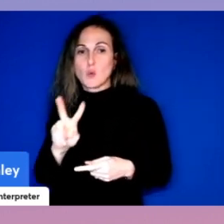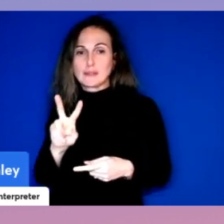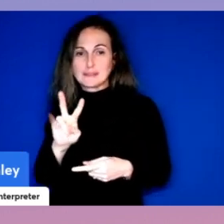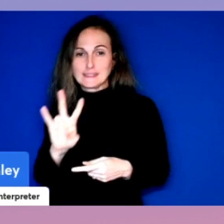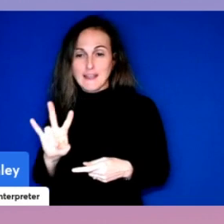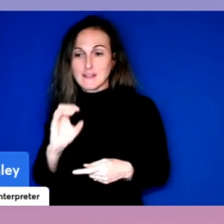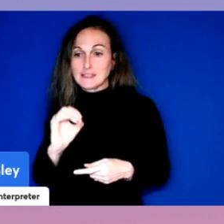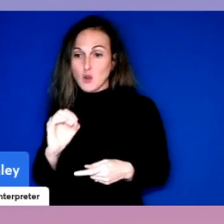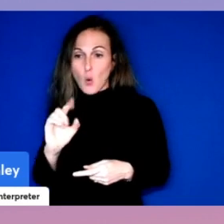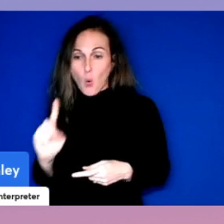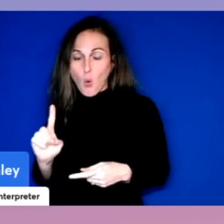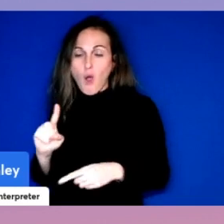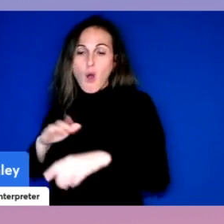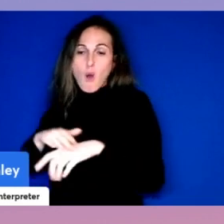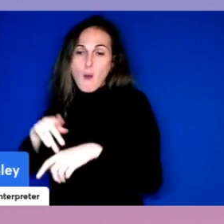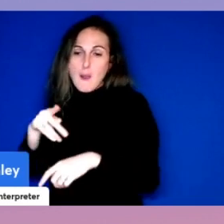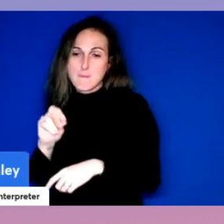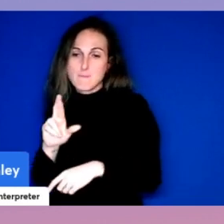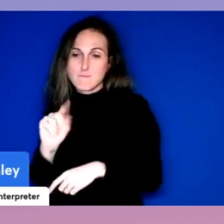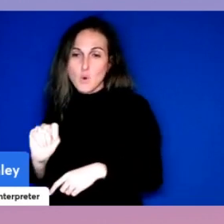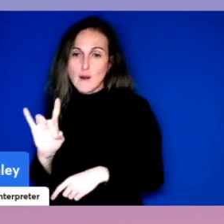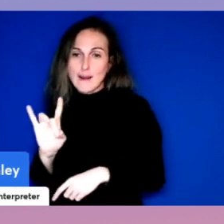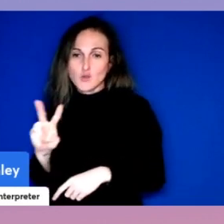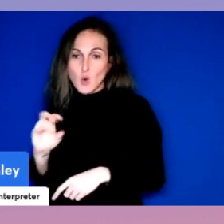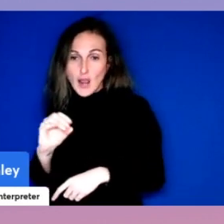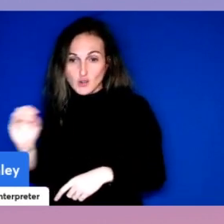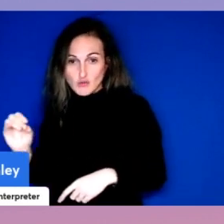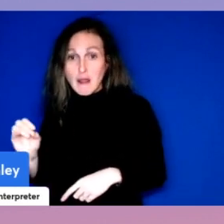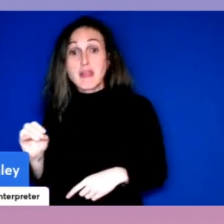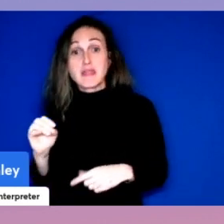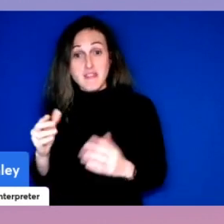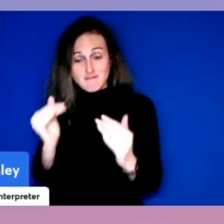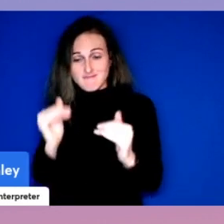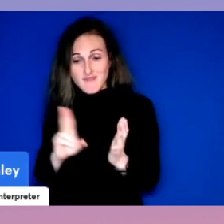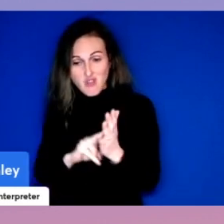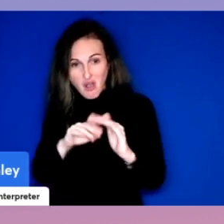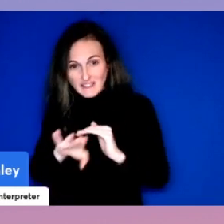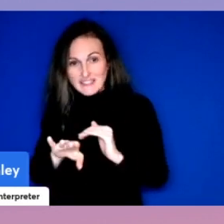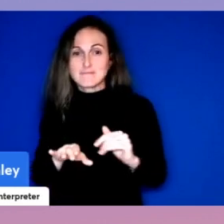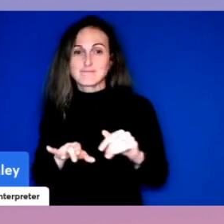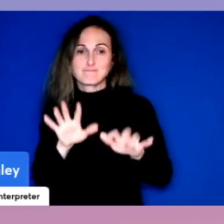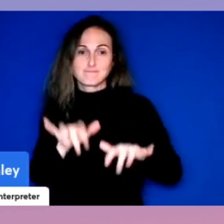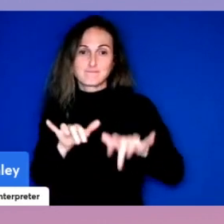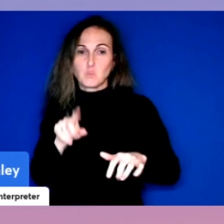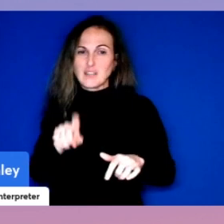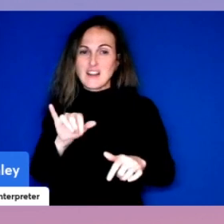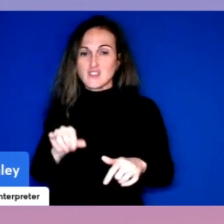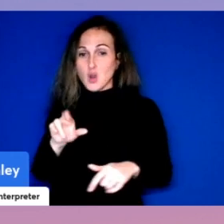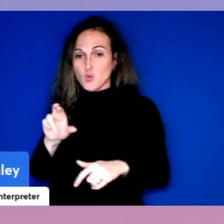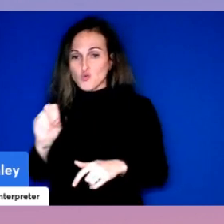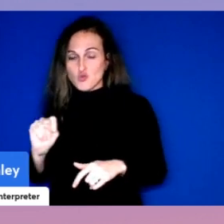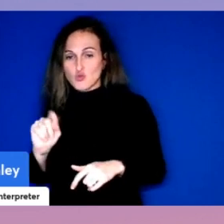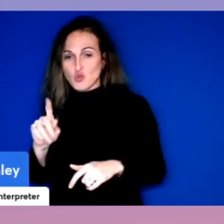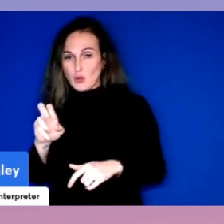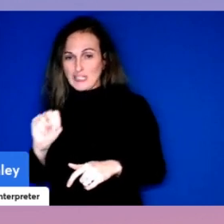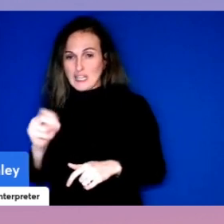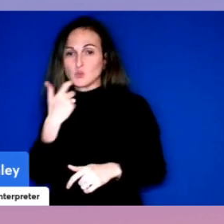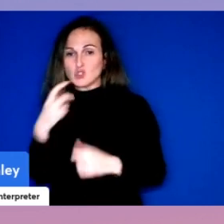port 8200, and we need to log in. So Vault login, and you need that root token that we just